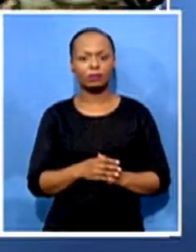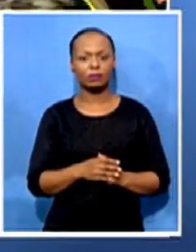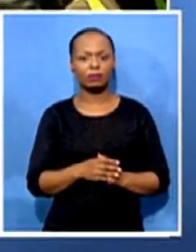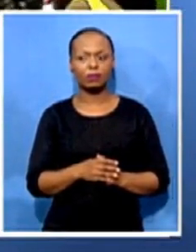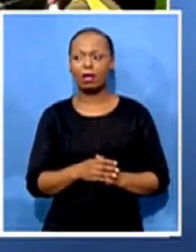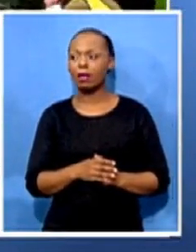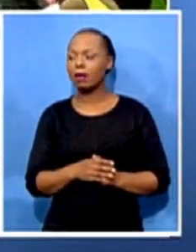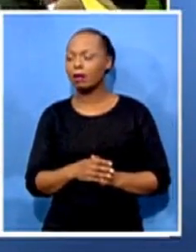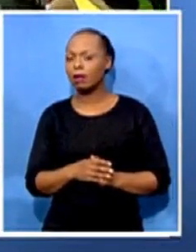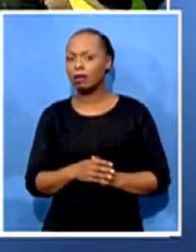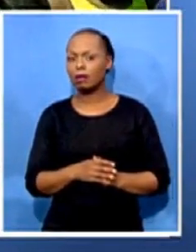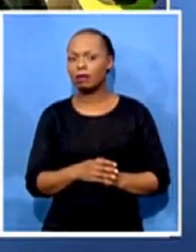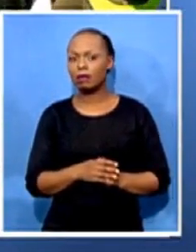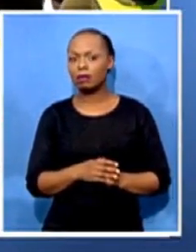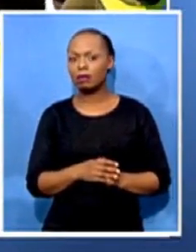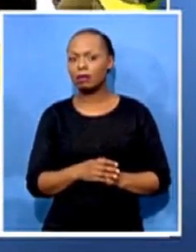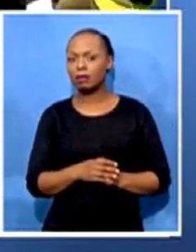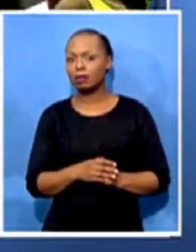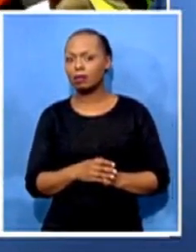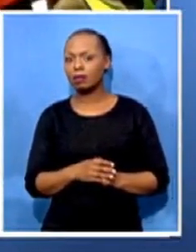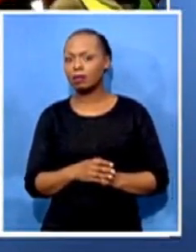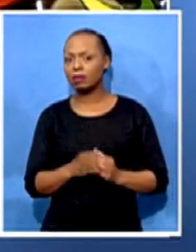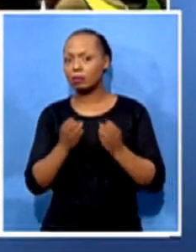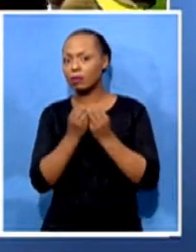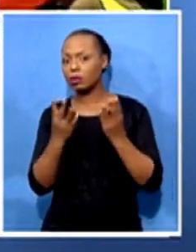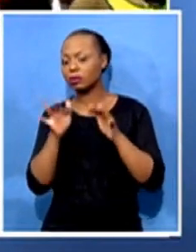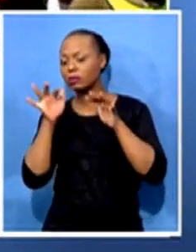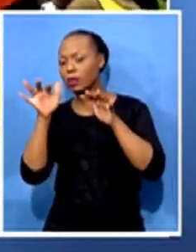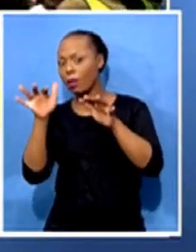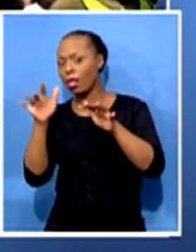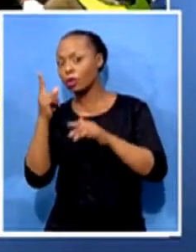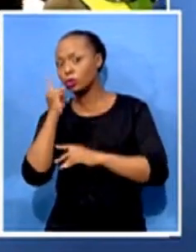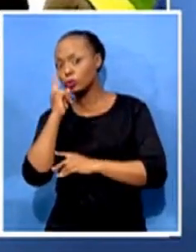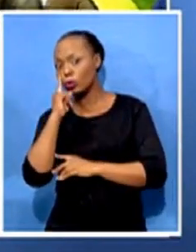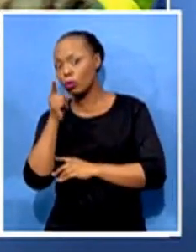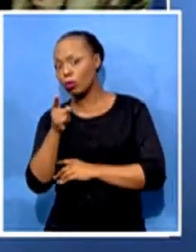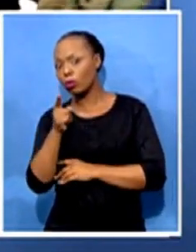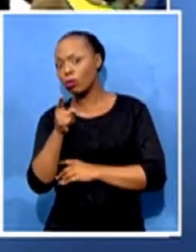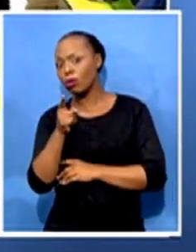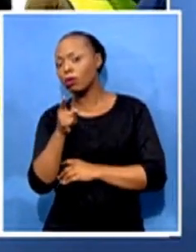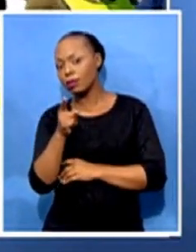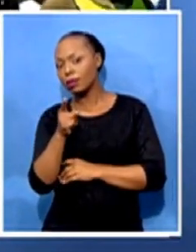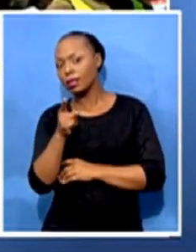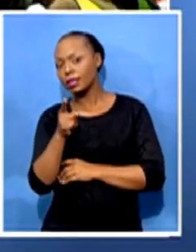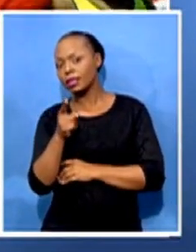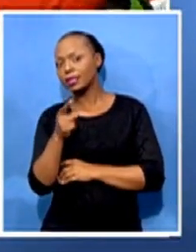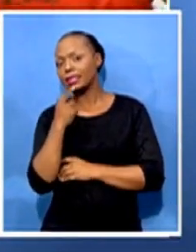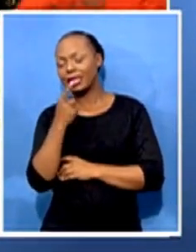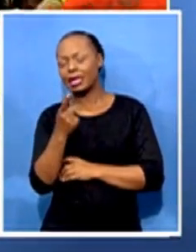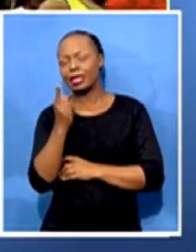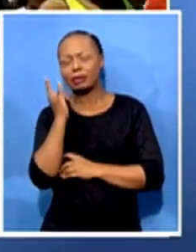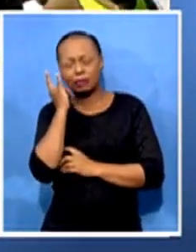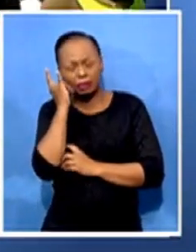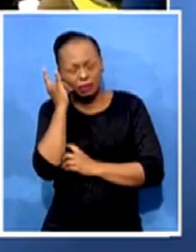people, we saw on many of platform, a lot of people saying they were embarrassed when they were beaten up by in that